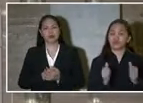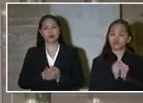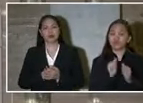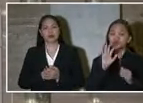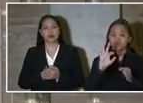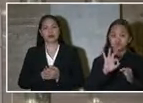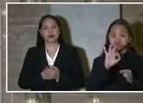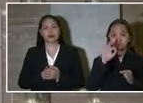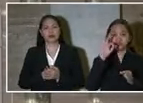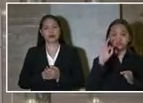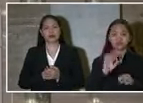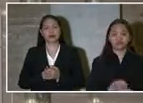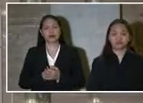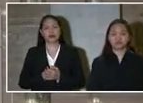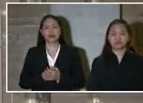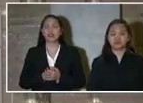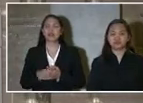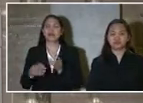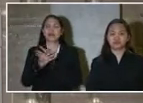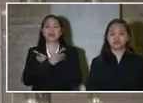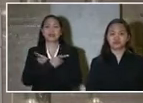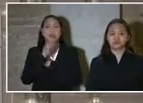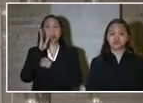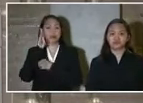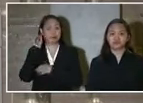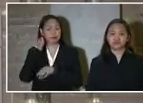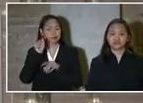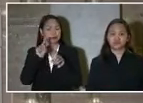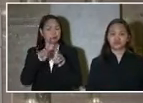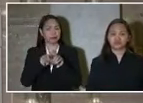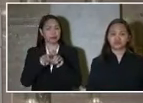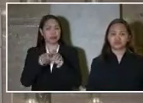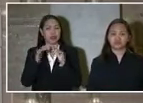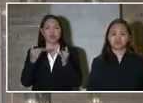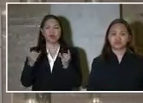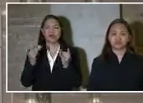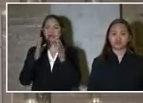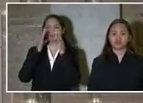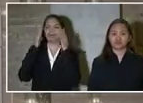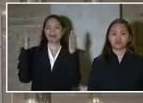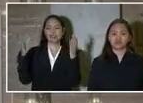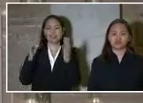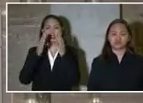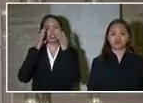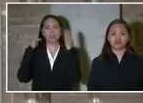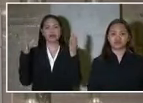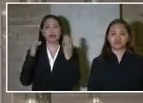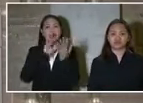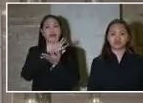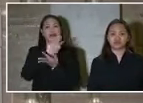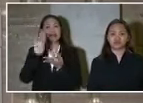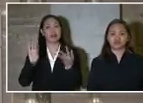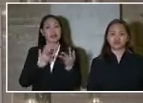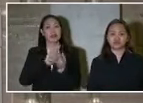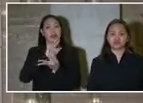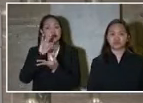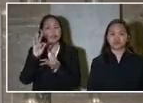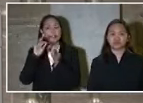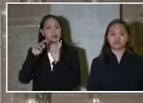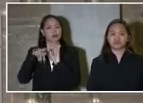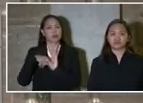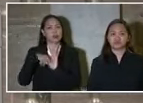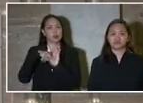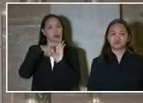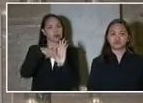spirit. My dear brothers and sisters, we celebrate today the solemnity of the